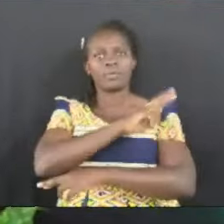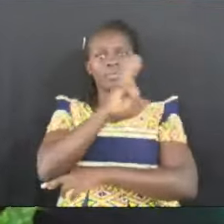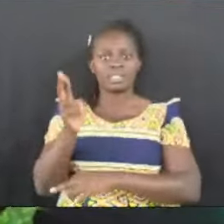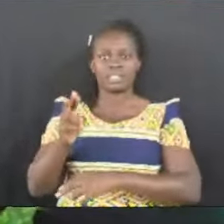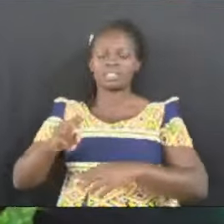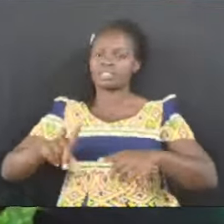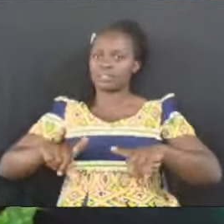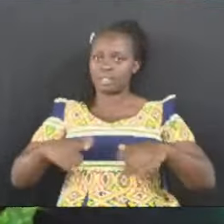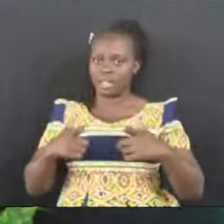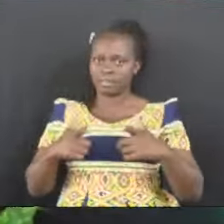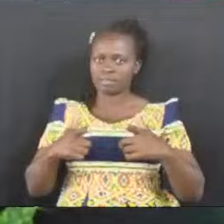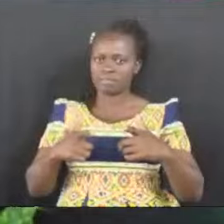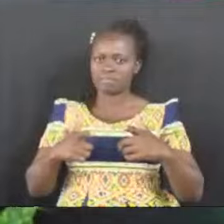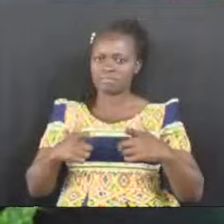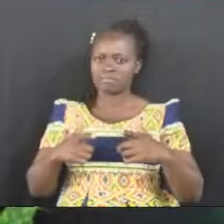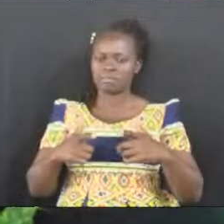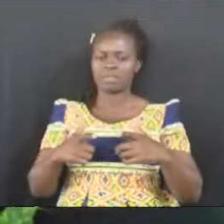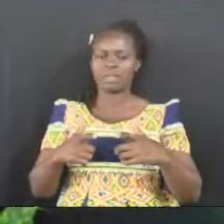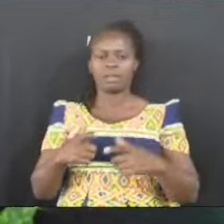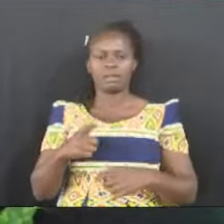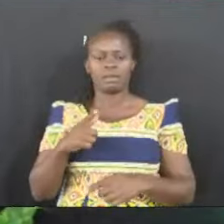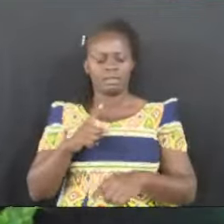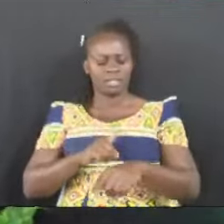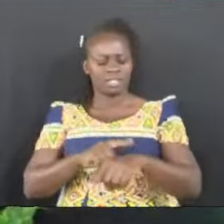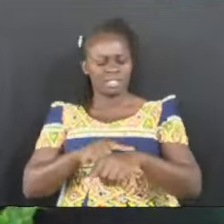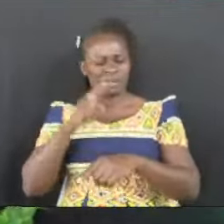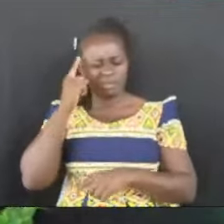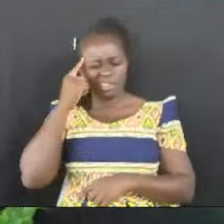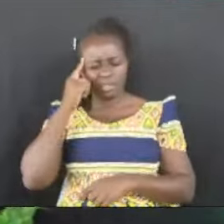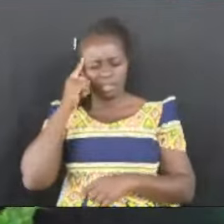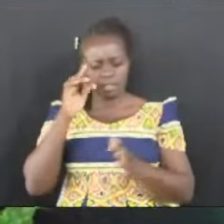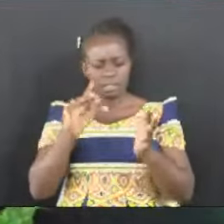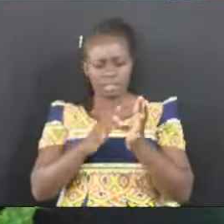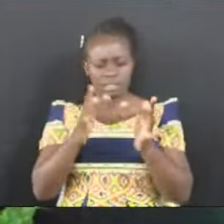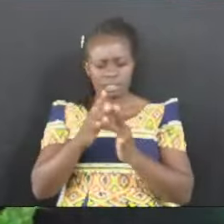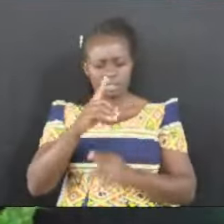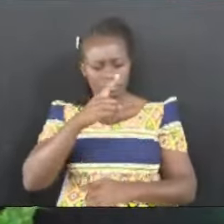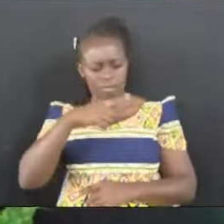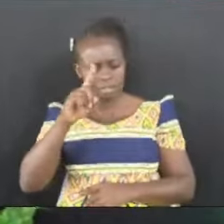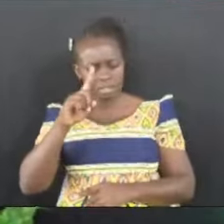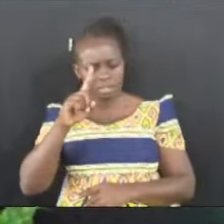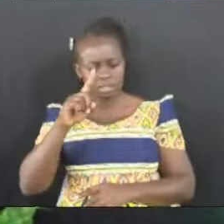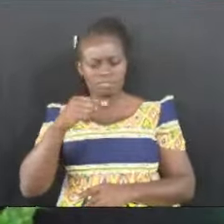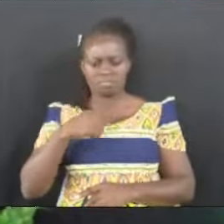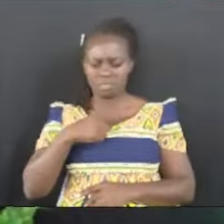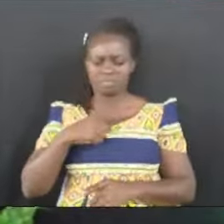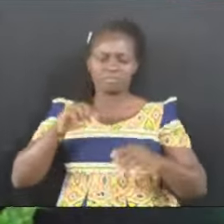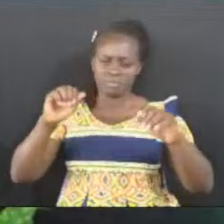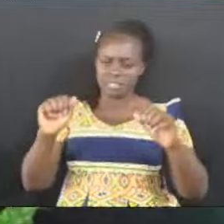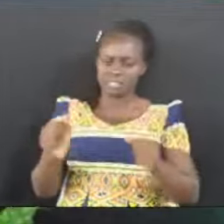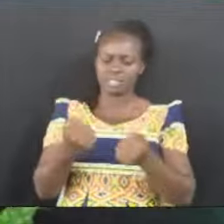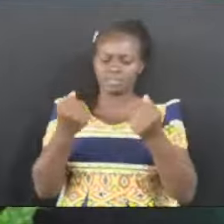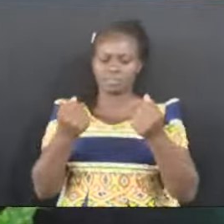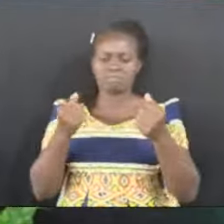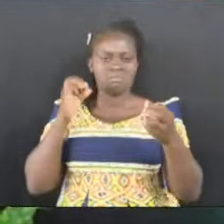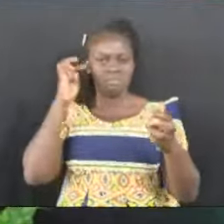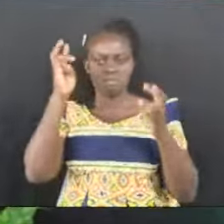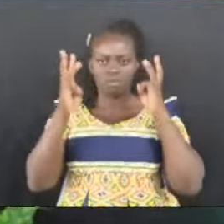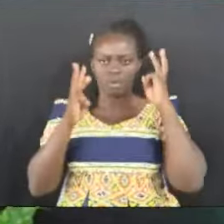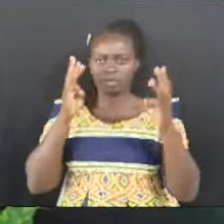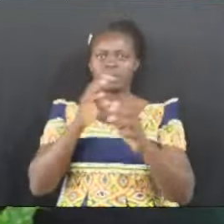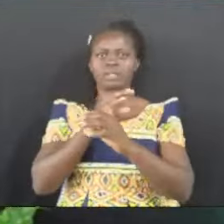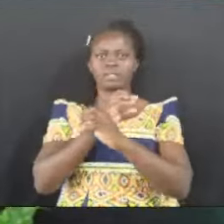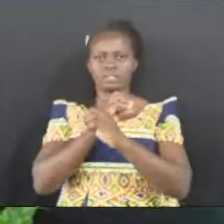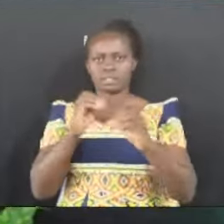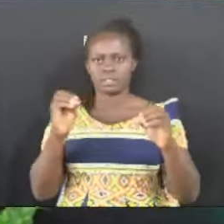hands. No matter what happens to me, I am in good hands. And I am the resurrection and the